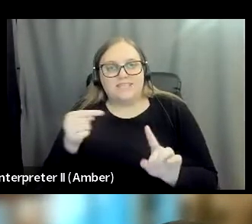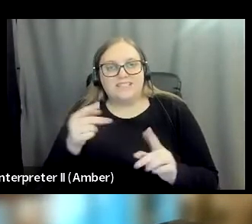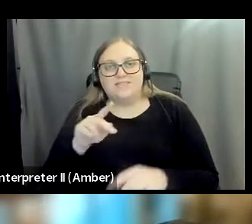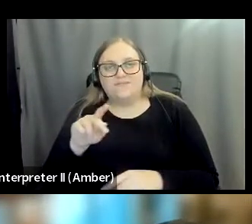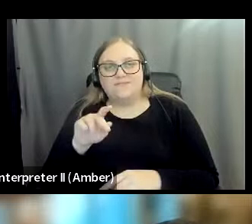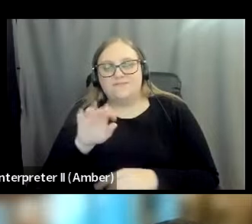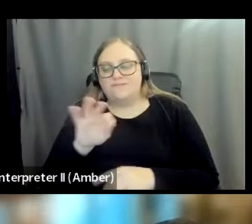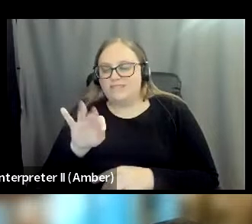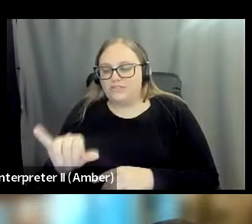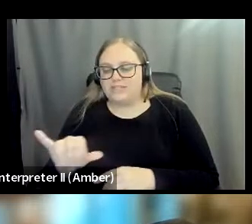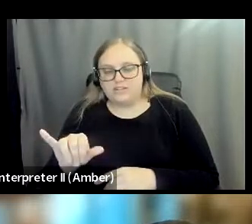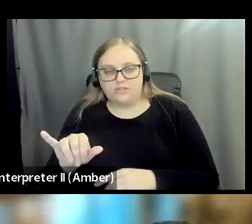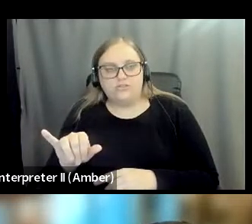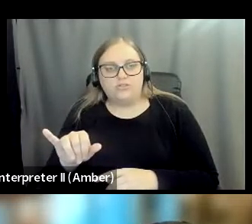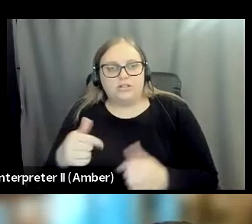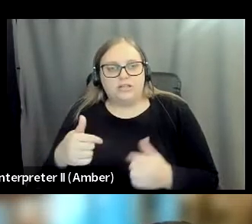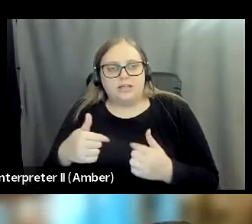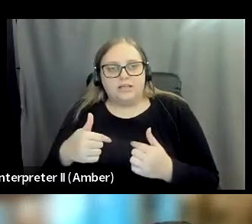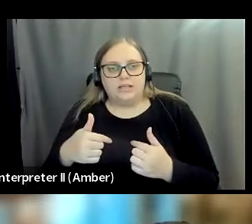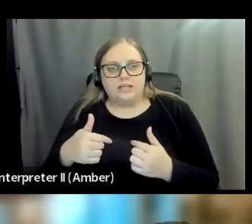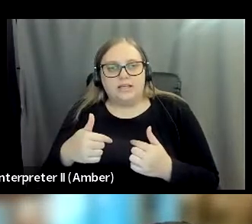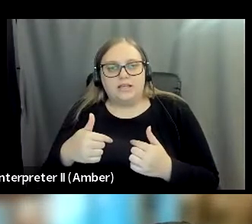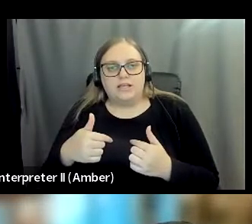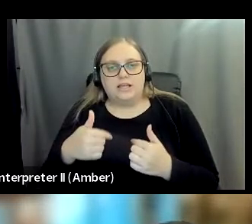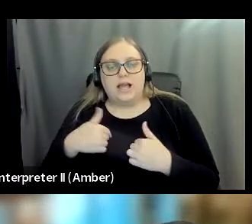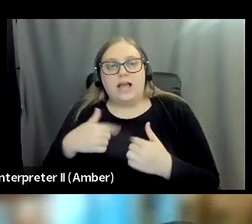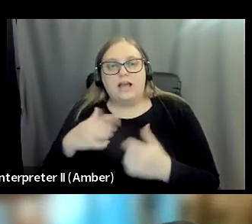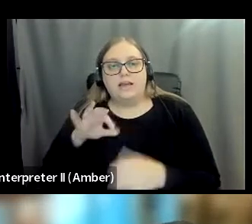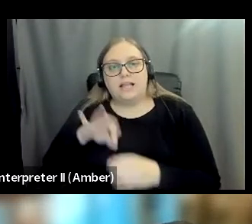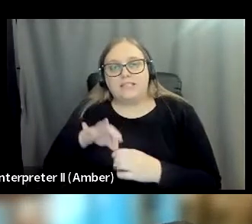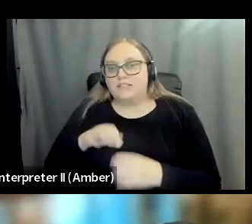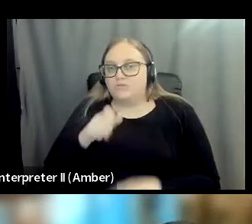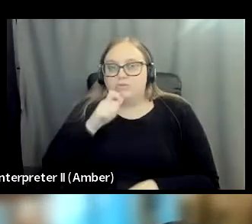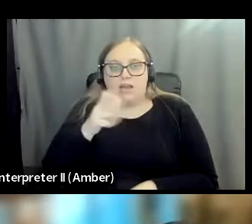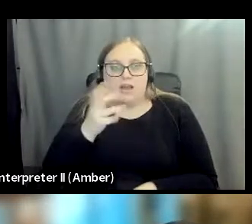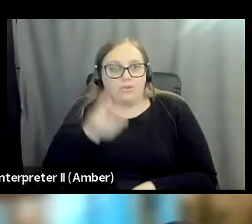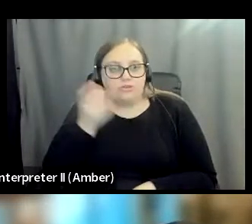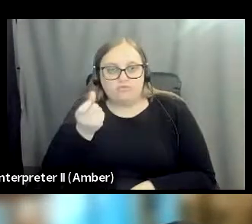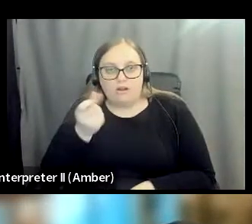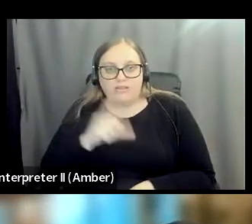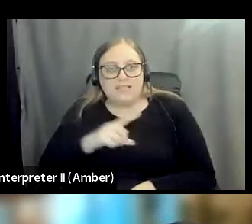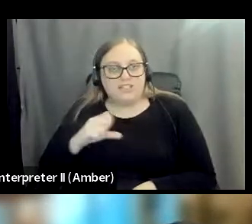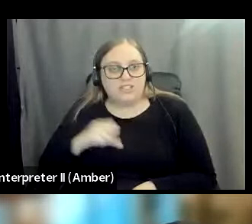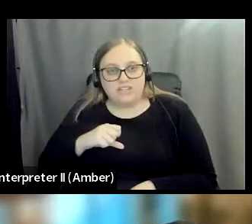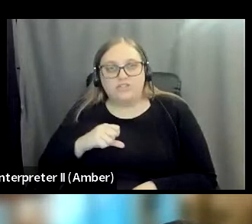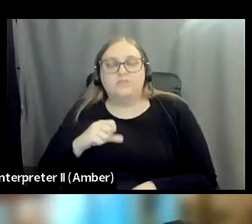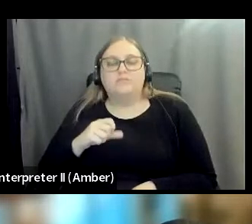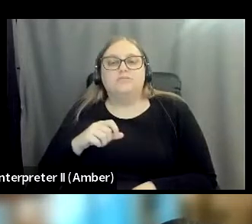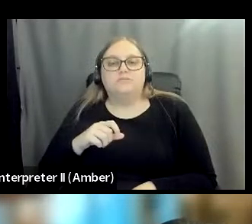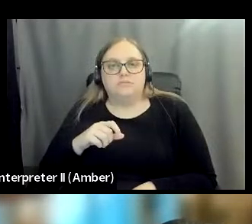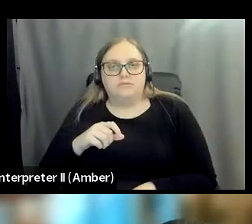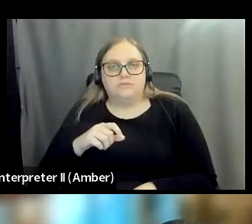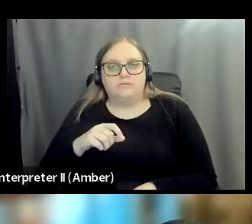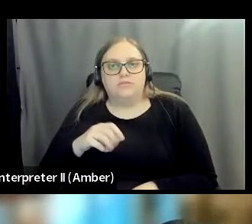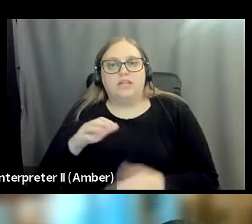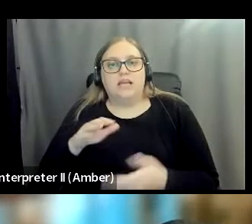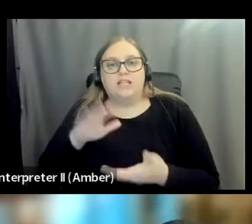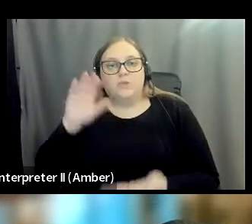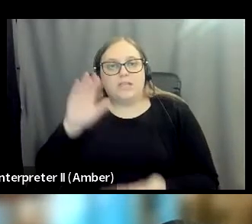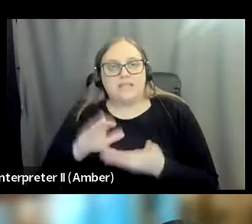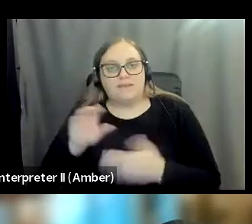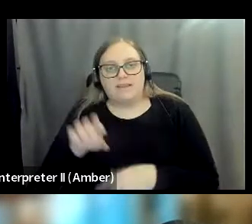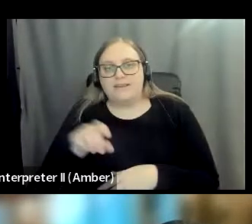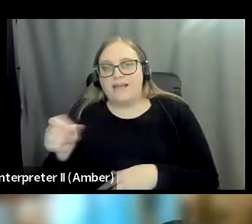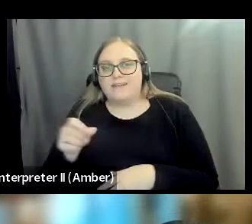year. I elected not to withdraw this legislation to alleviate any